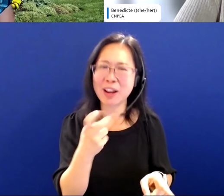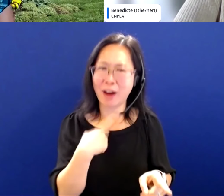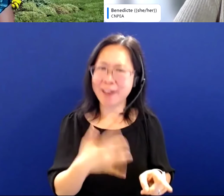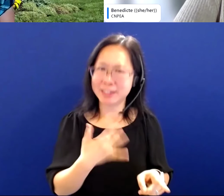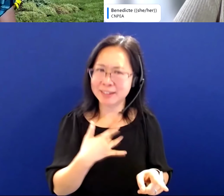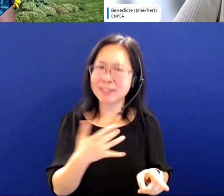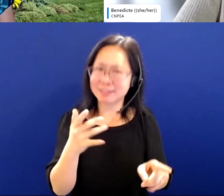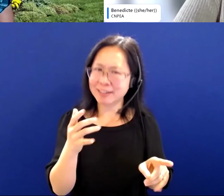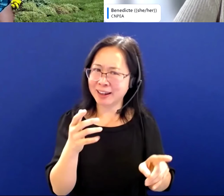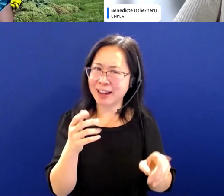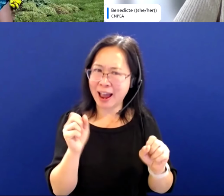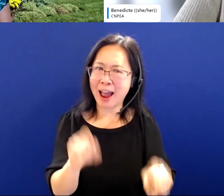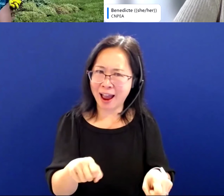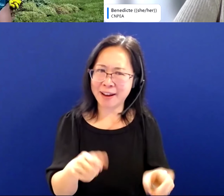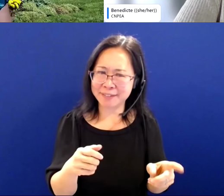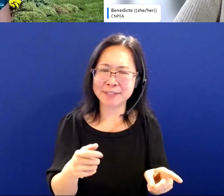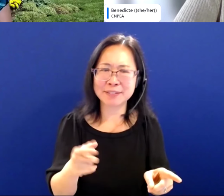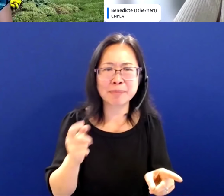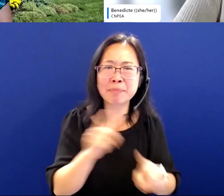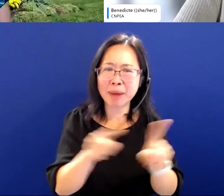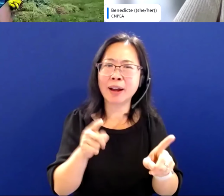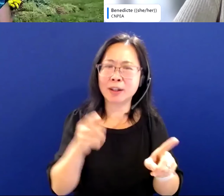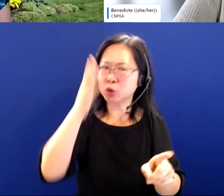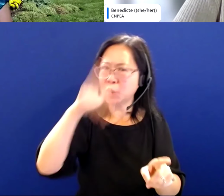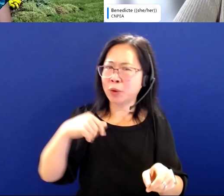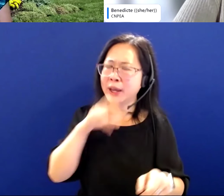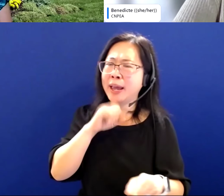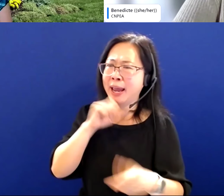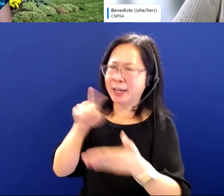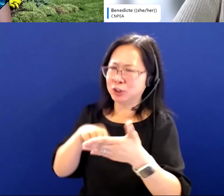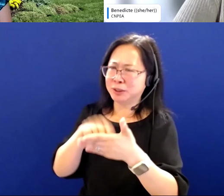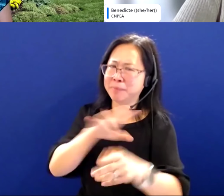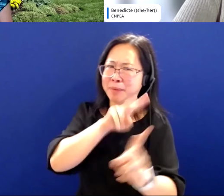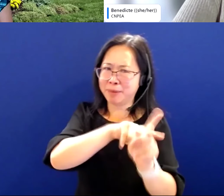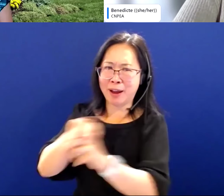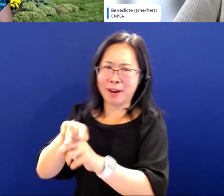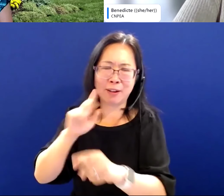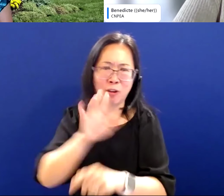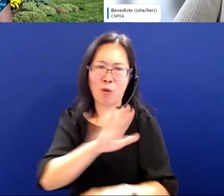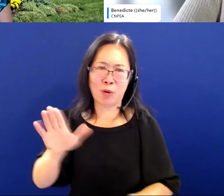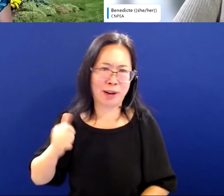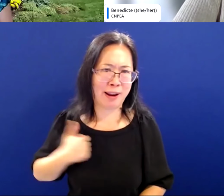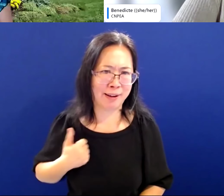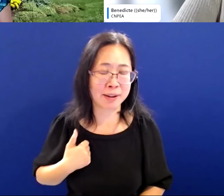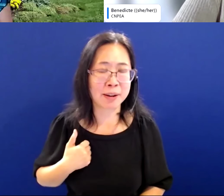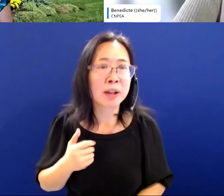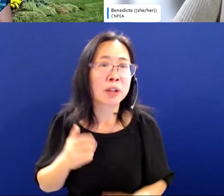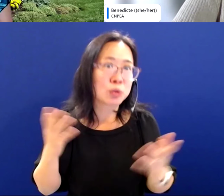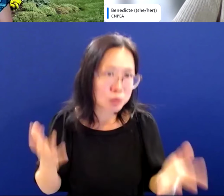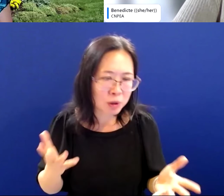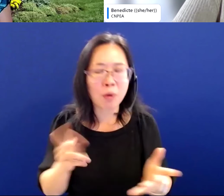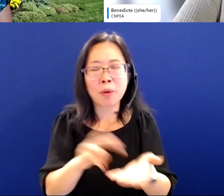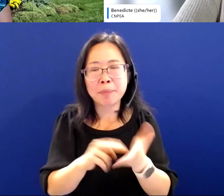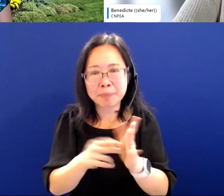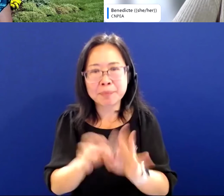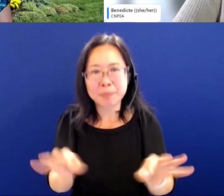broader Canadian society where we know that ageism does exist. So certainly we do need